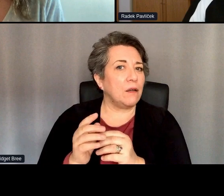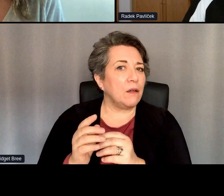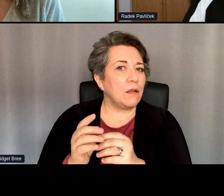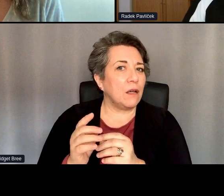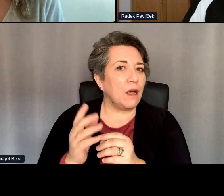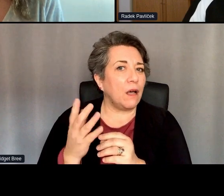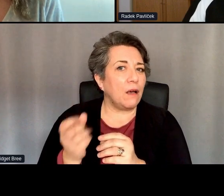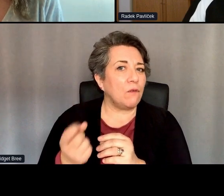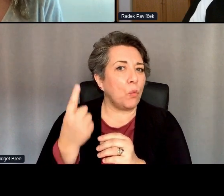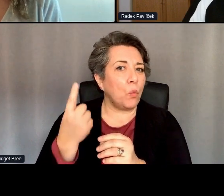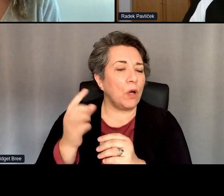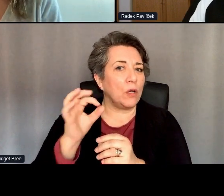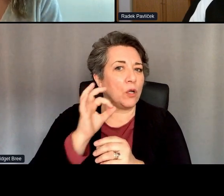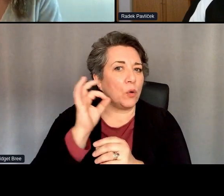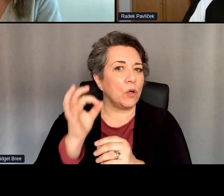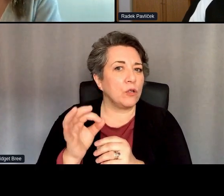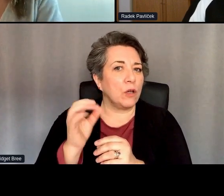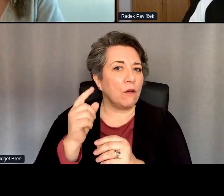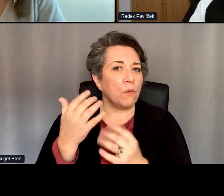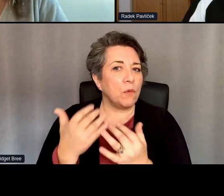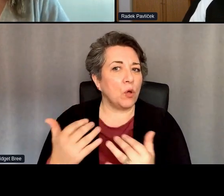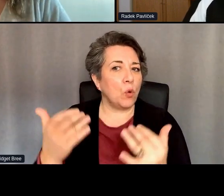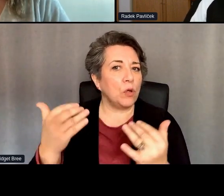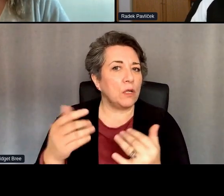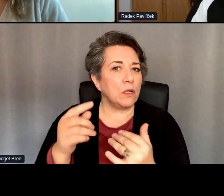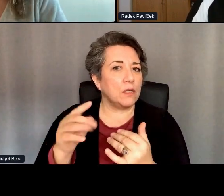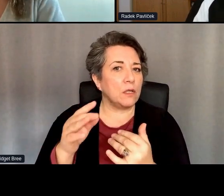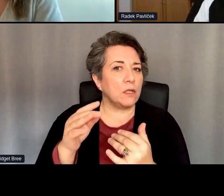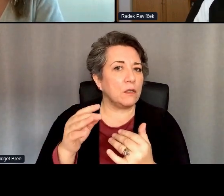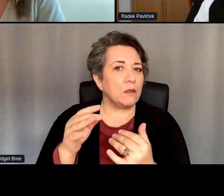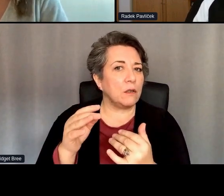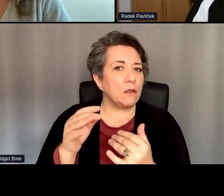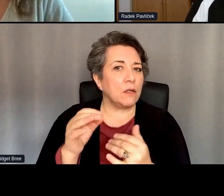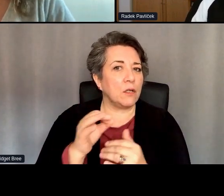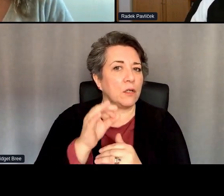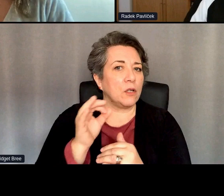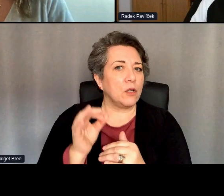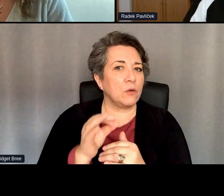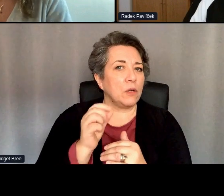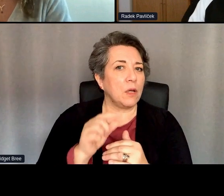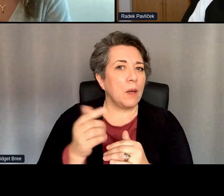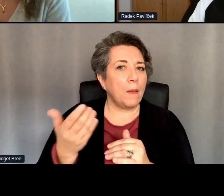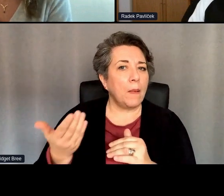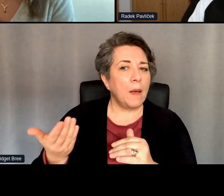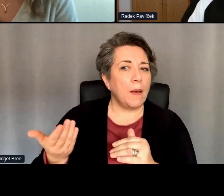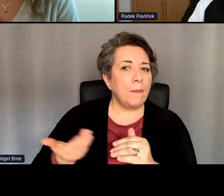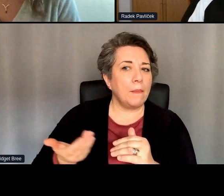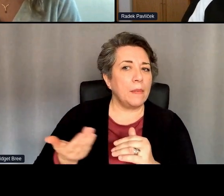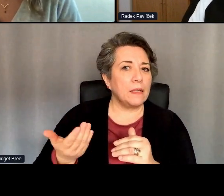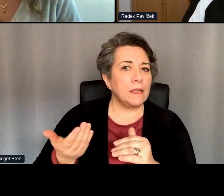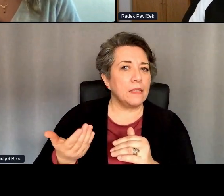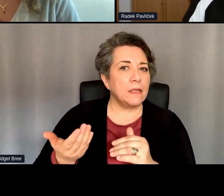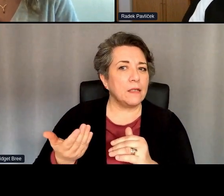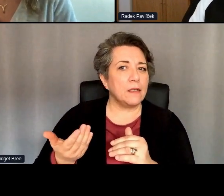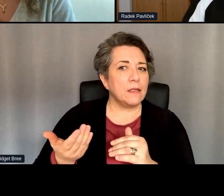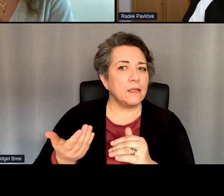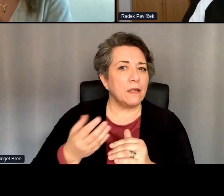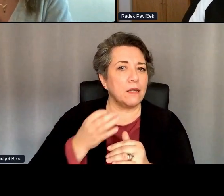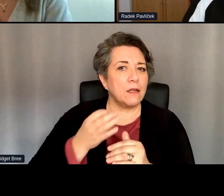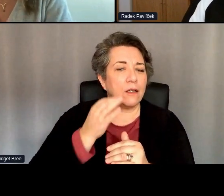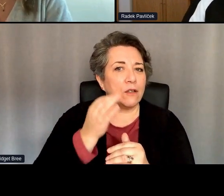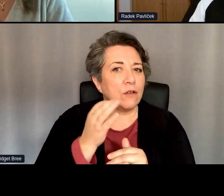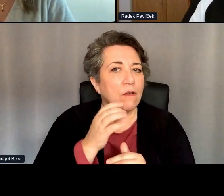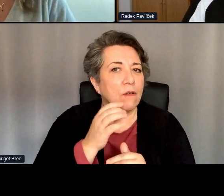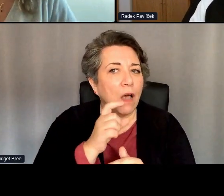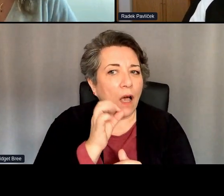question from the audience that is a question my business consultants has raised with me, is with whether IAAP